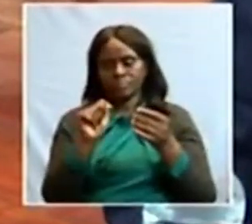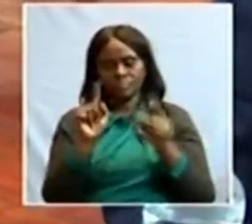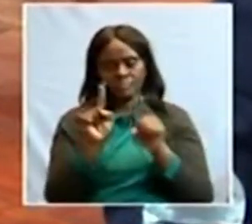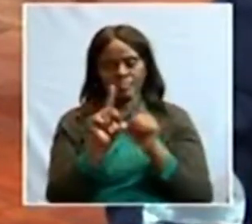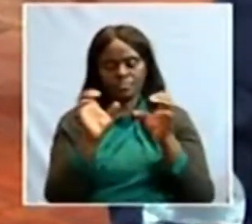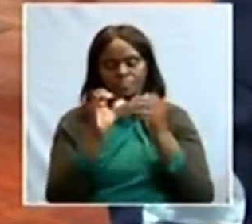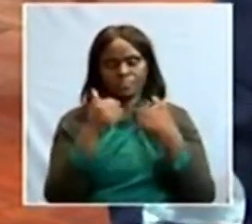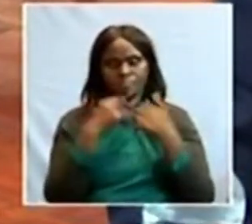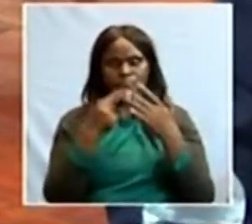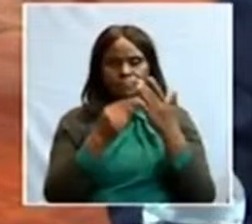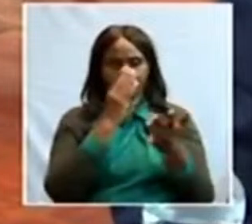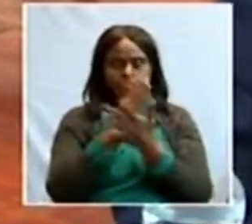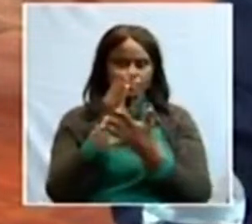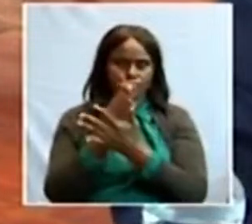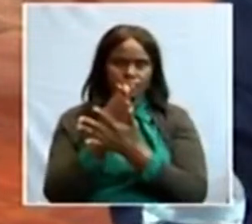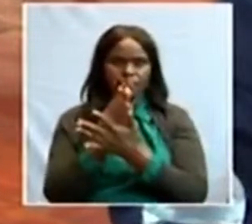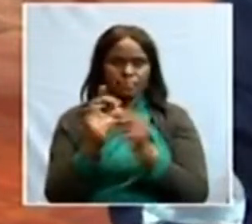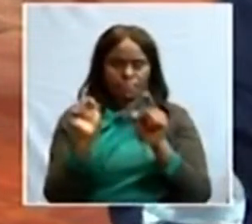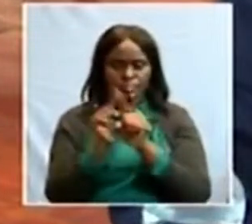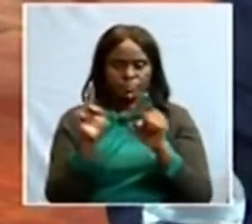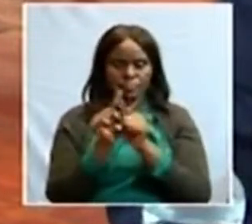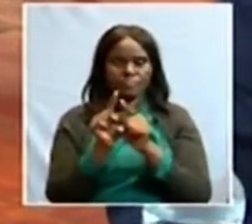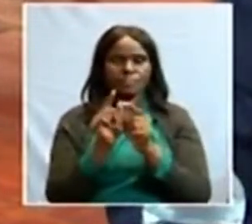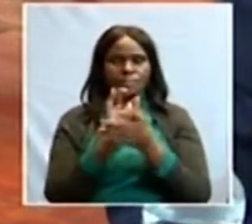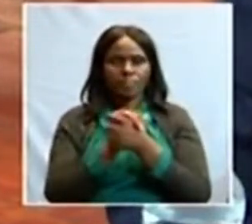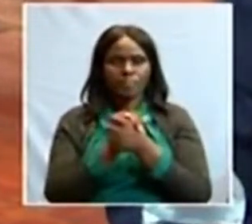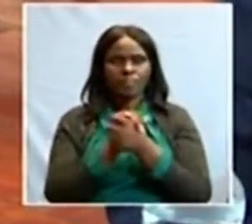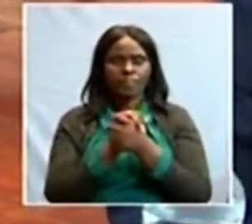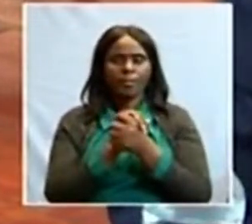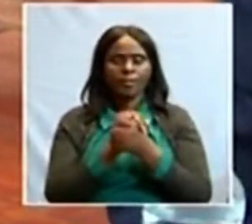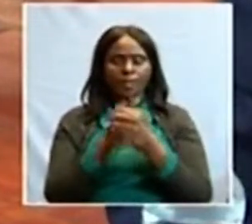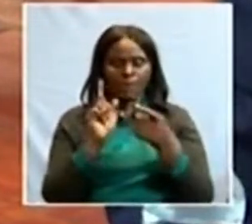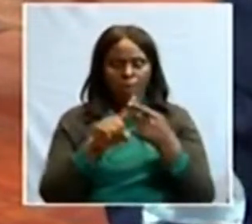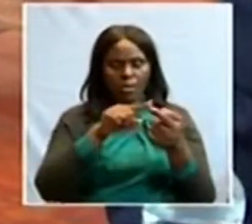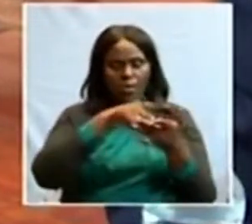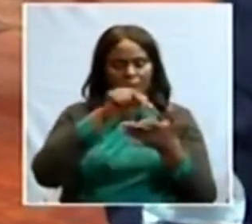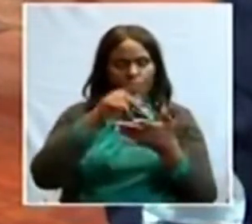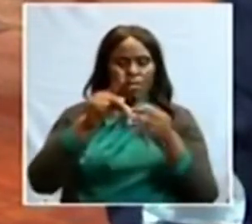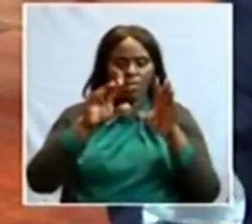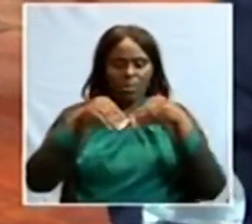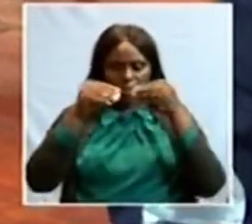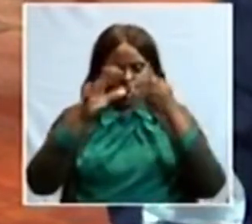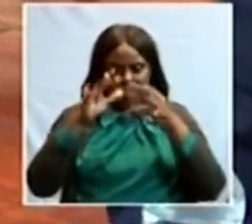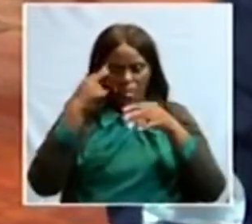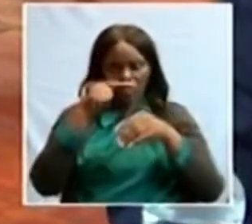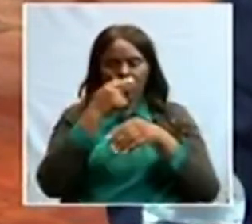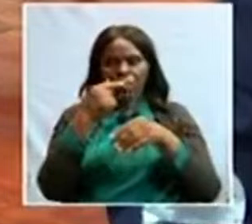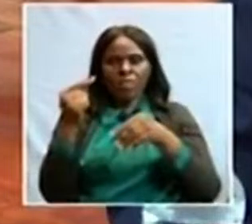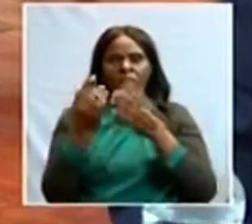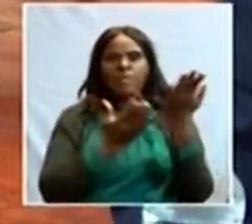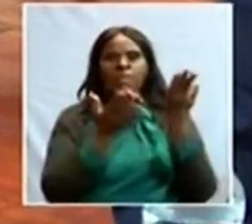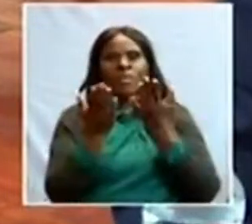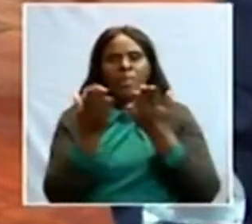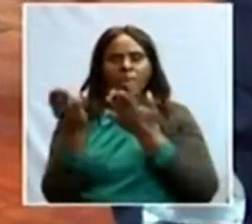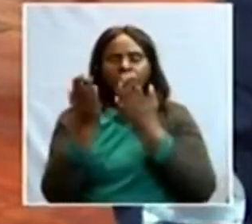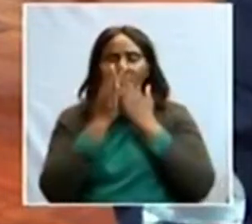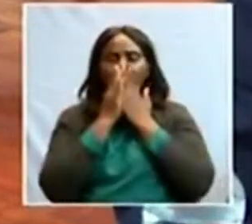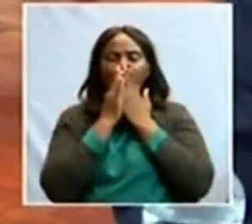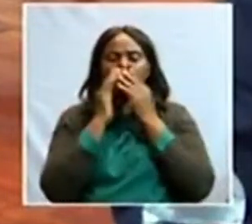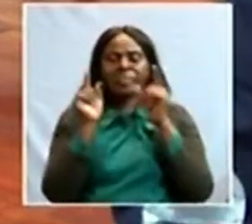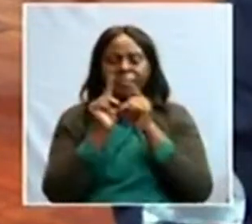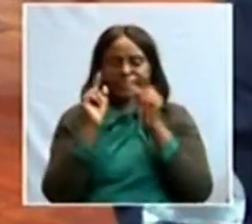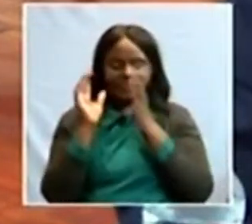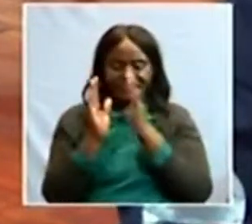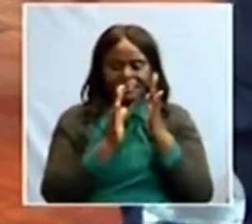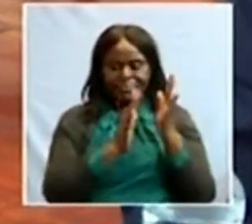since stopped drawing interest to pay suppliers for goods and services. Remedial